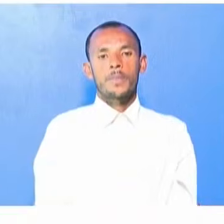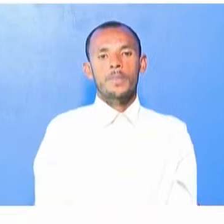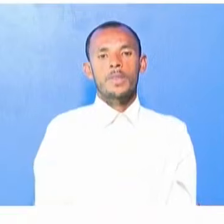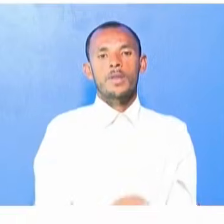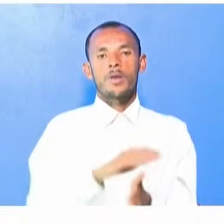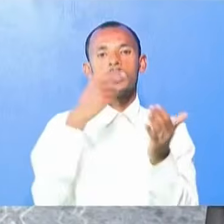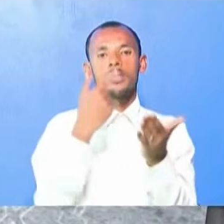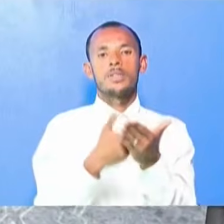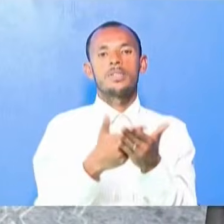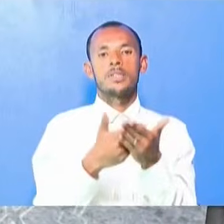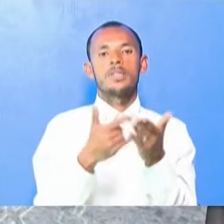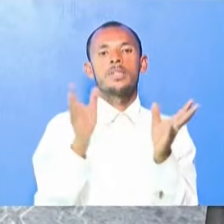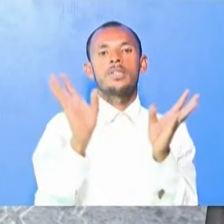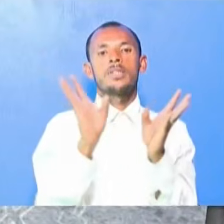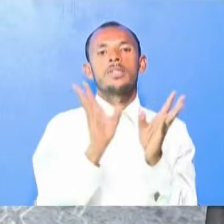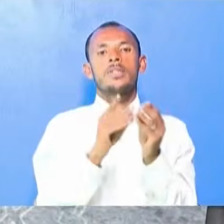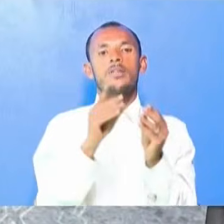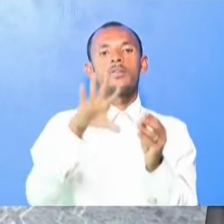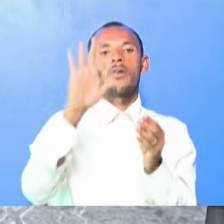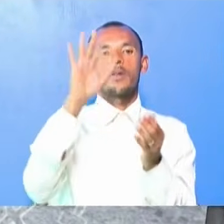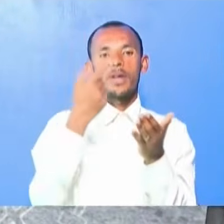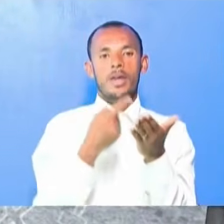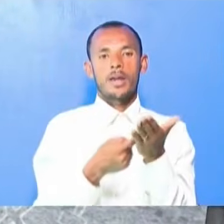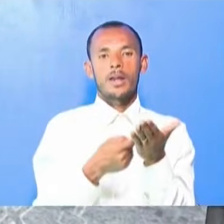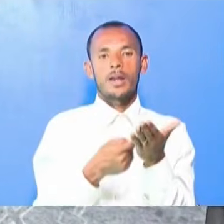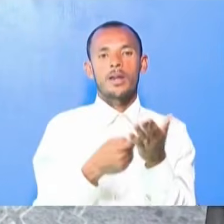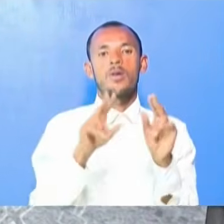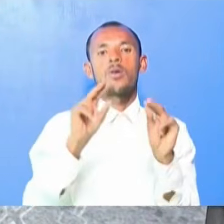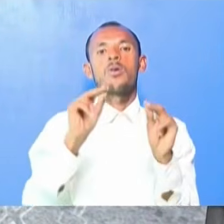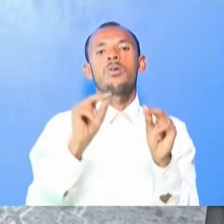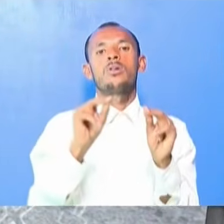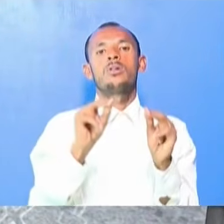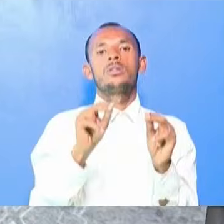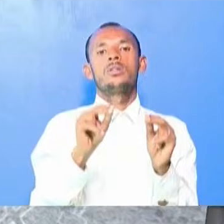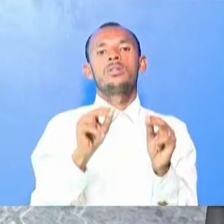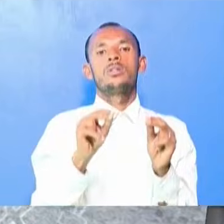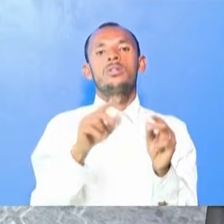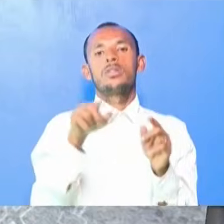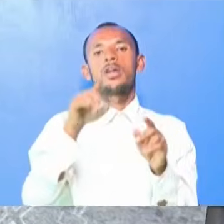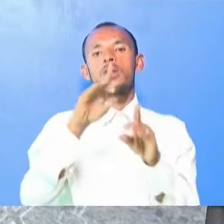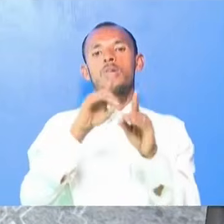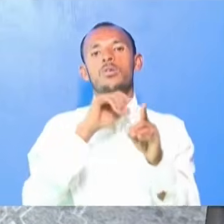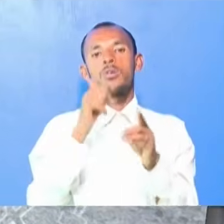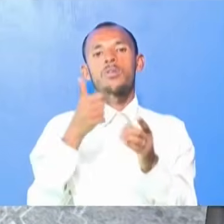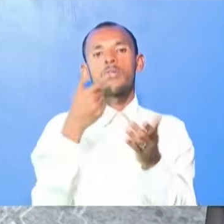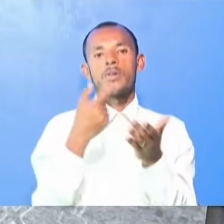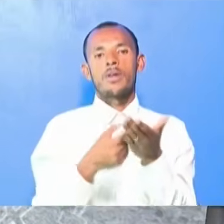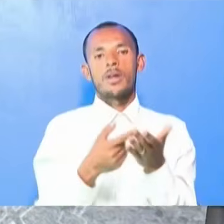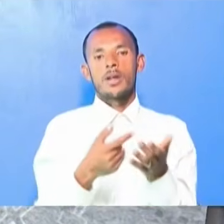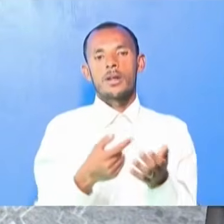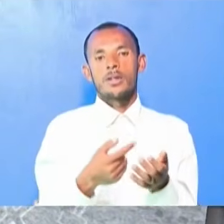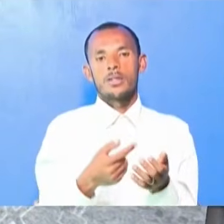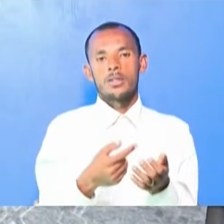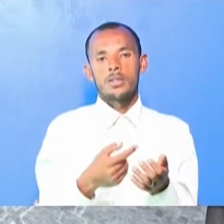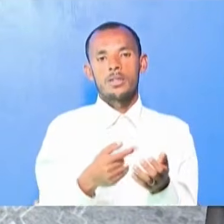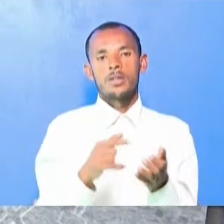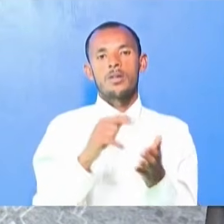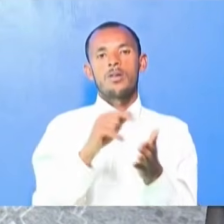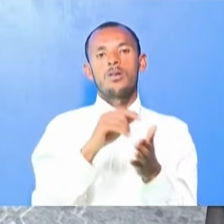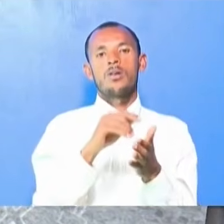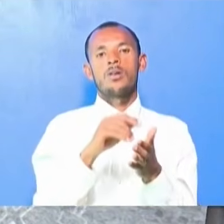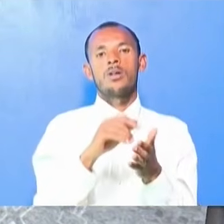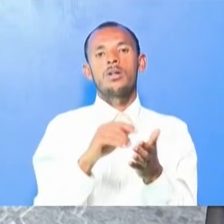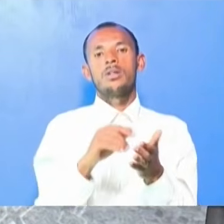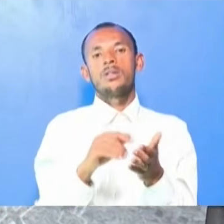All these sets, are they found here? No, they do not found there. Therefore, all sets not